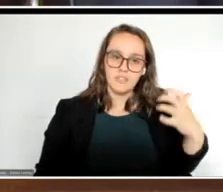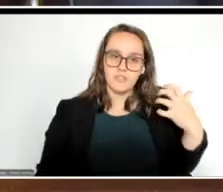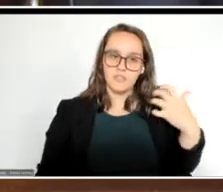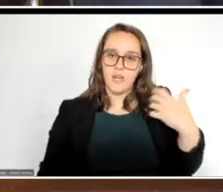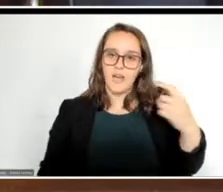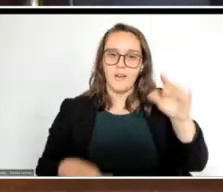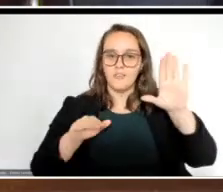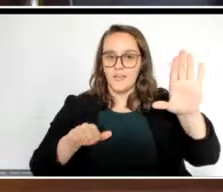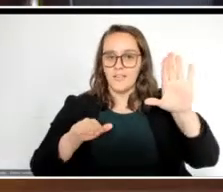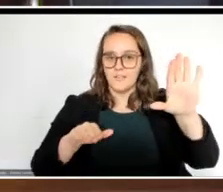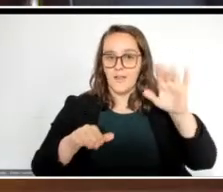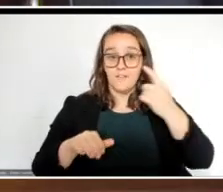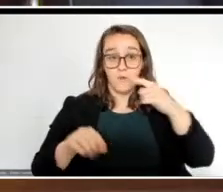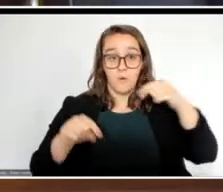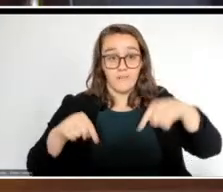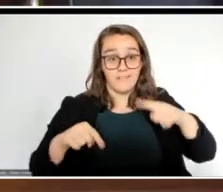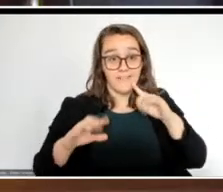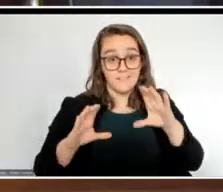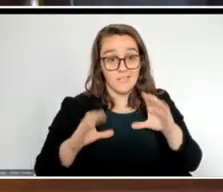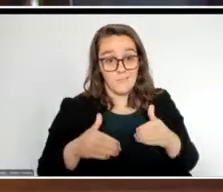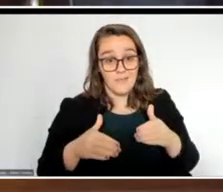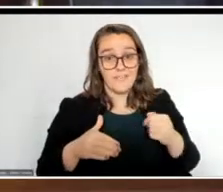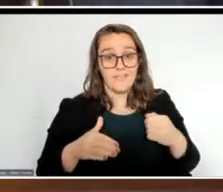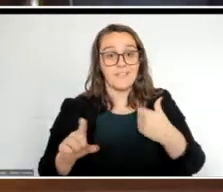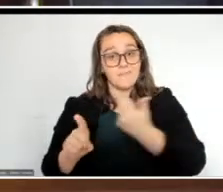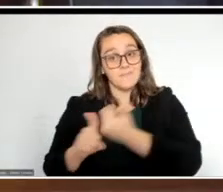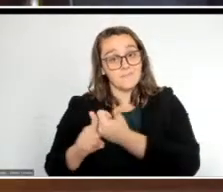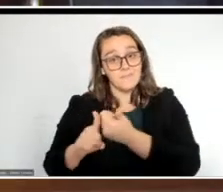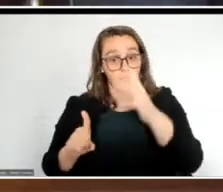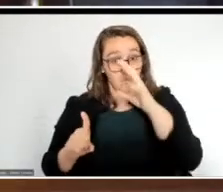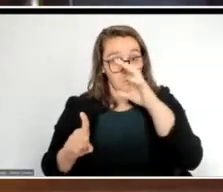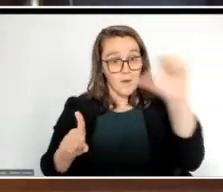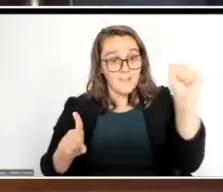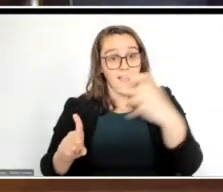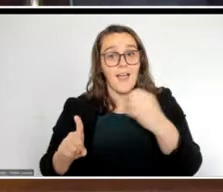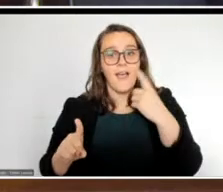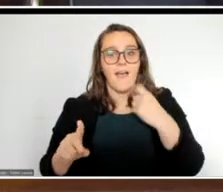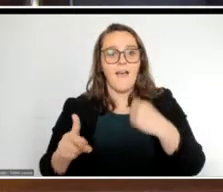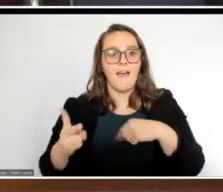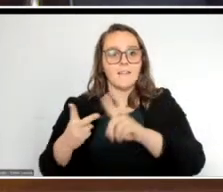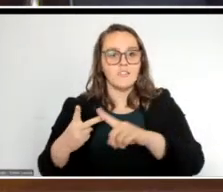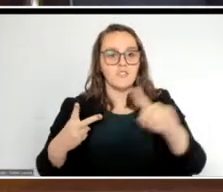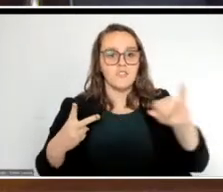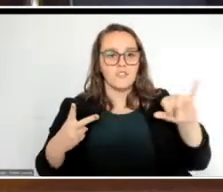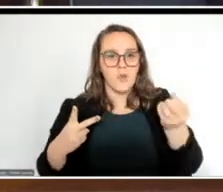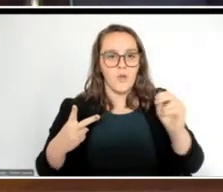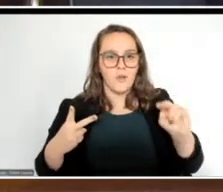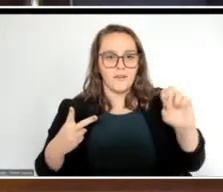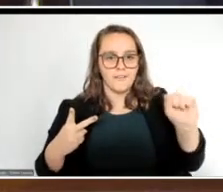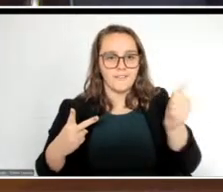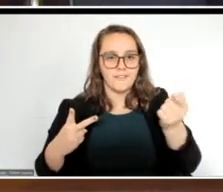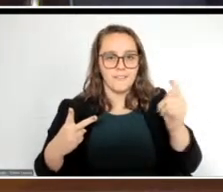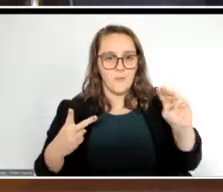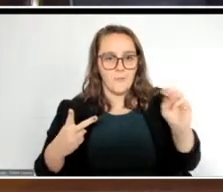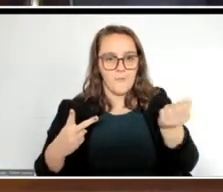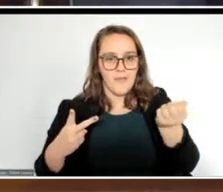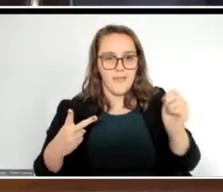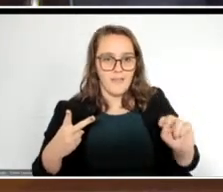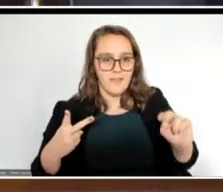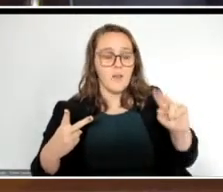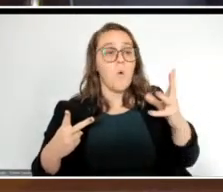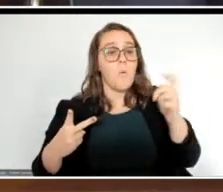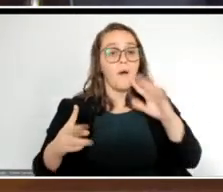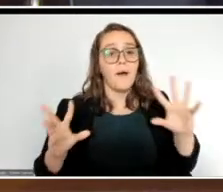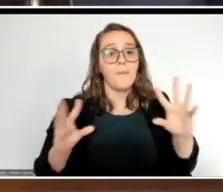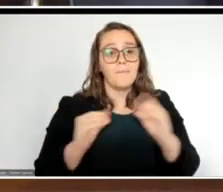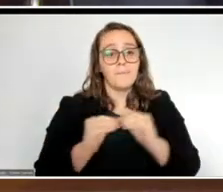his attorney, Dr. John Eastman, called her and asked her to arrange for the fake electors to meet and rehearse the process of casting